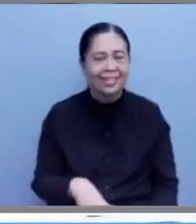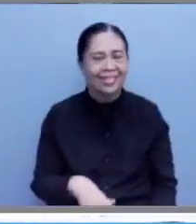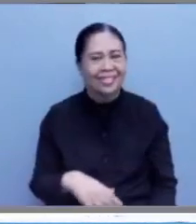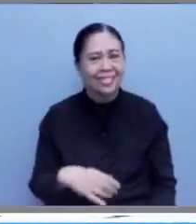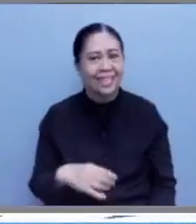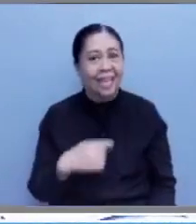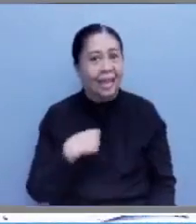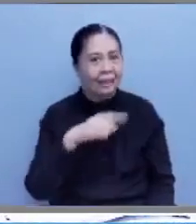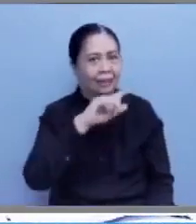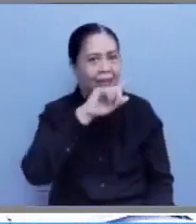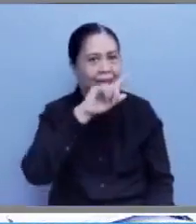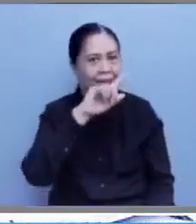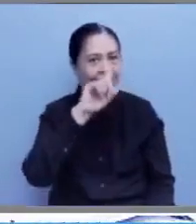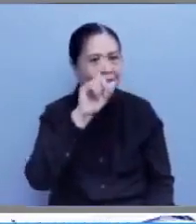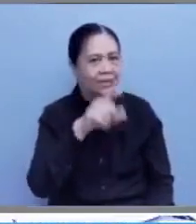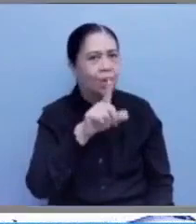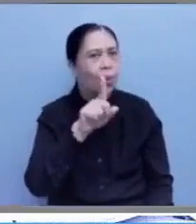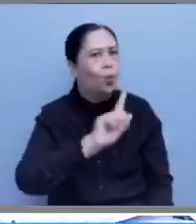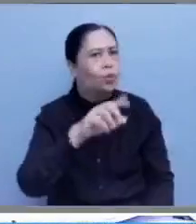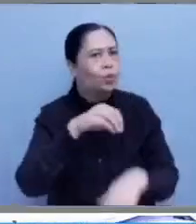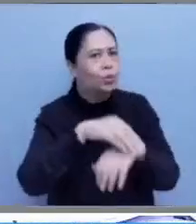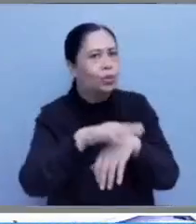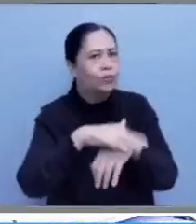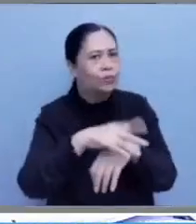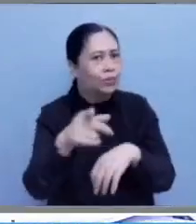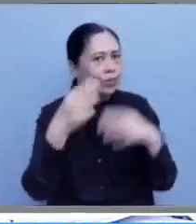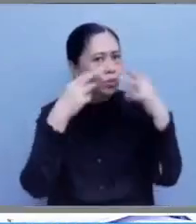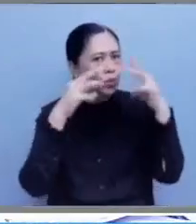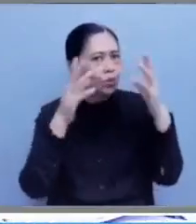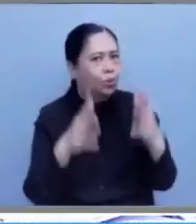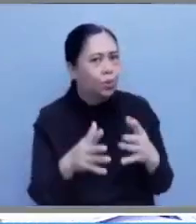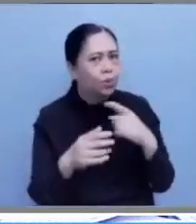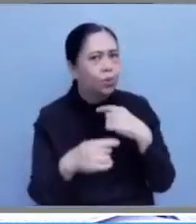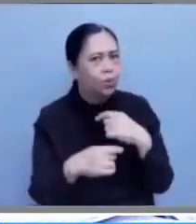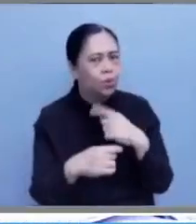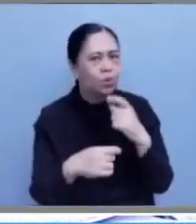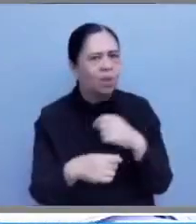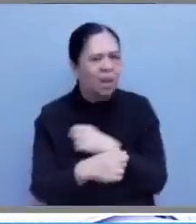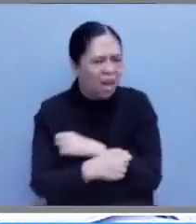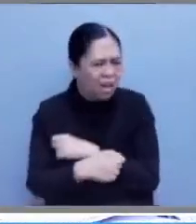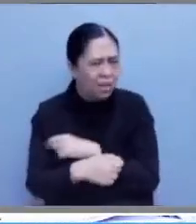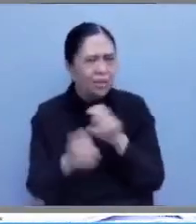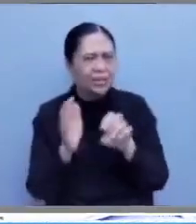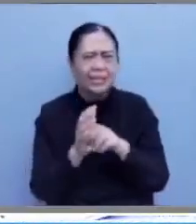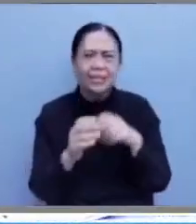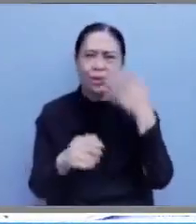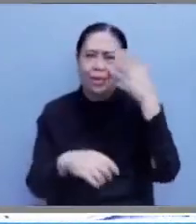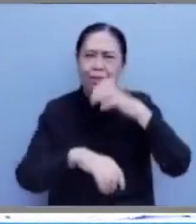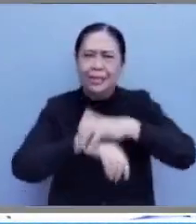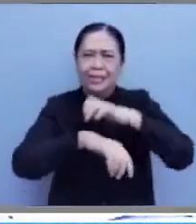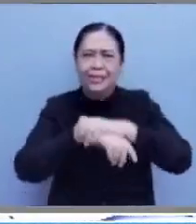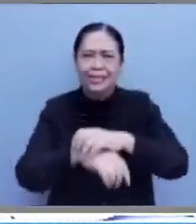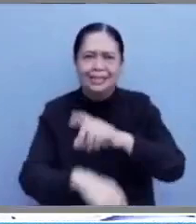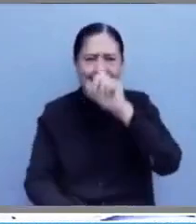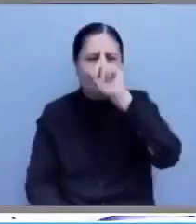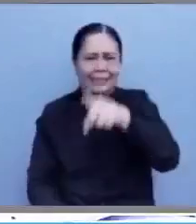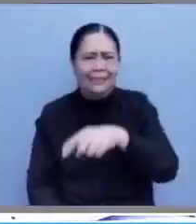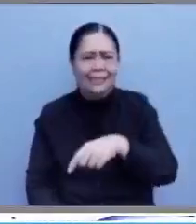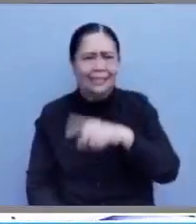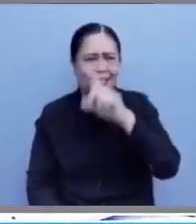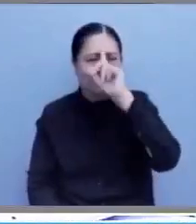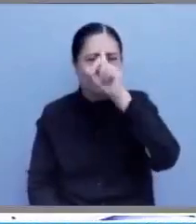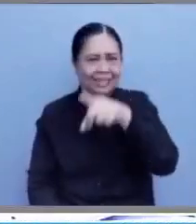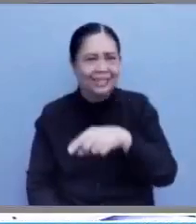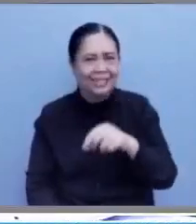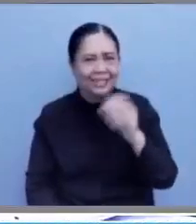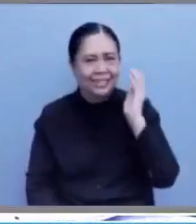ah. What's your advice to our viewers na naiirita? Hindi ko alam yung English ng naiirita ha. Basta yun, naiirita sa mga